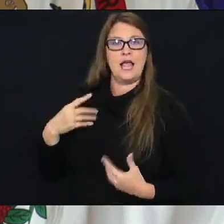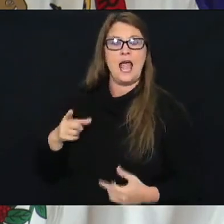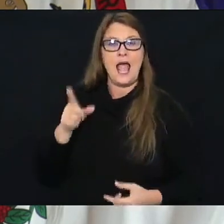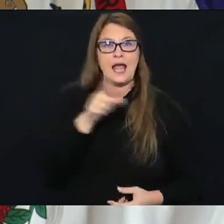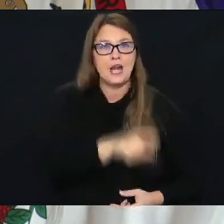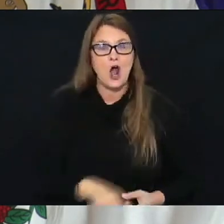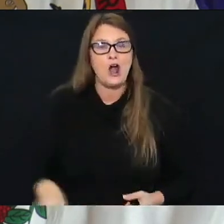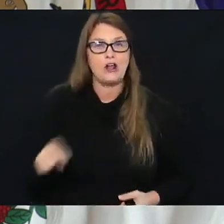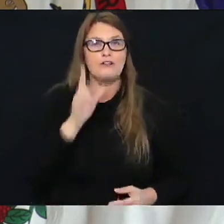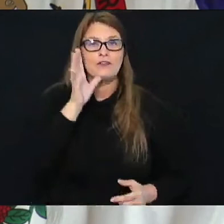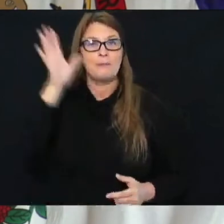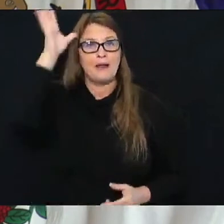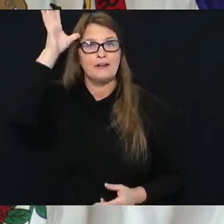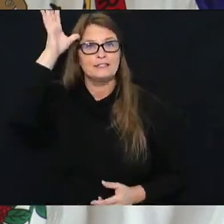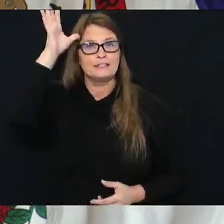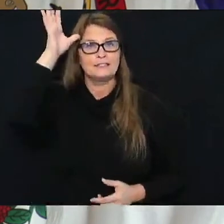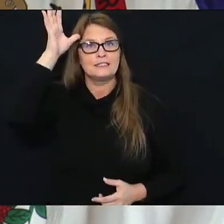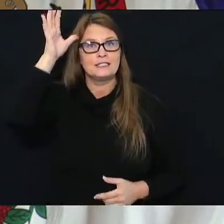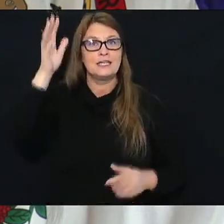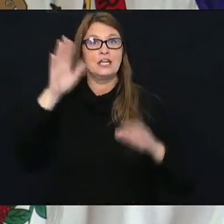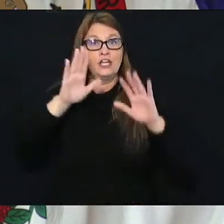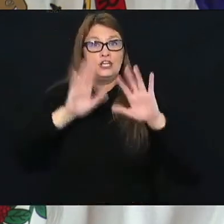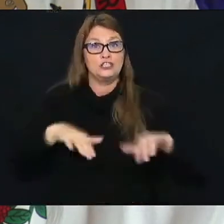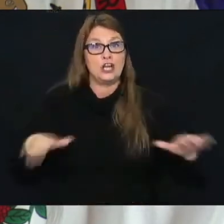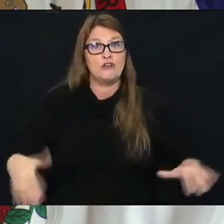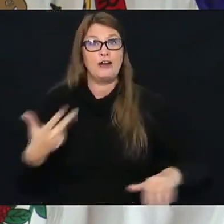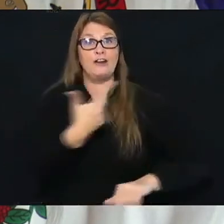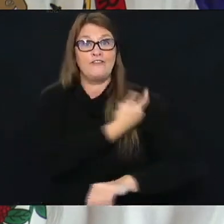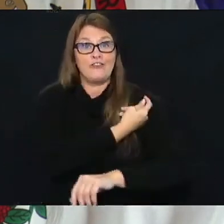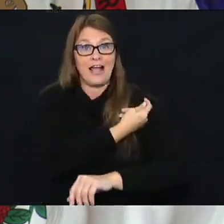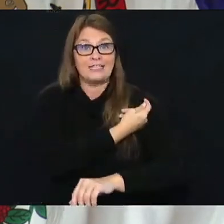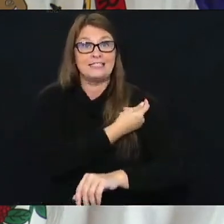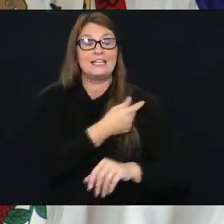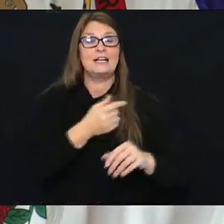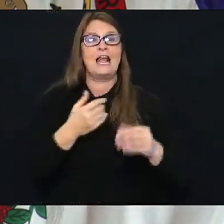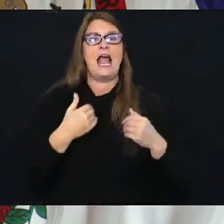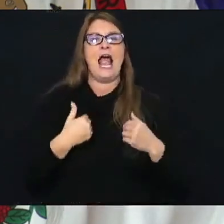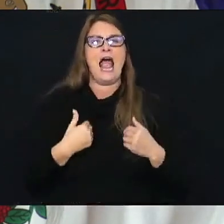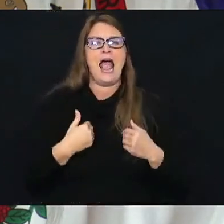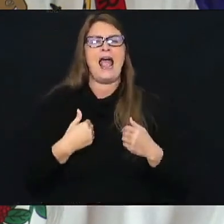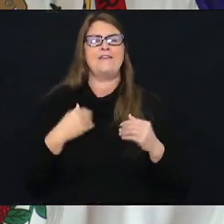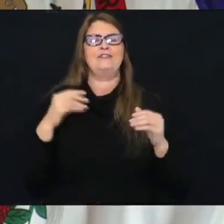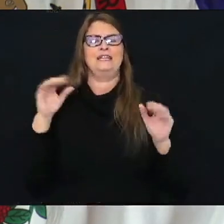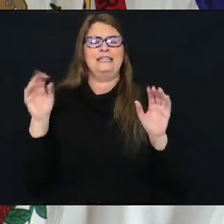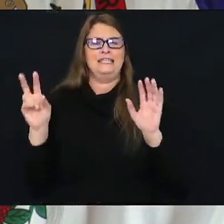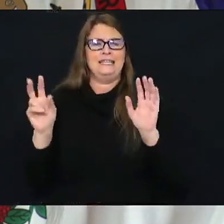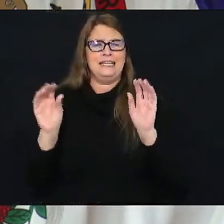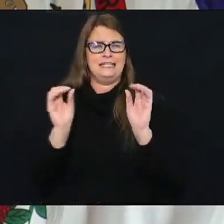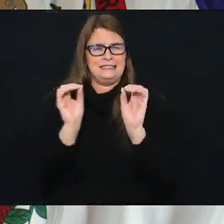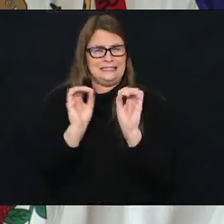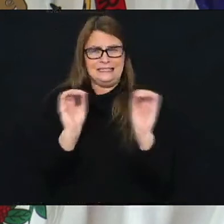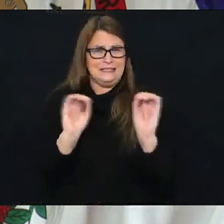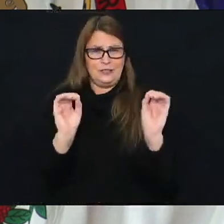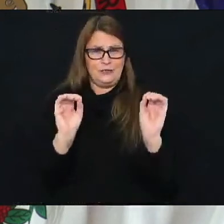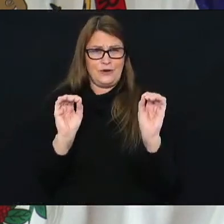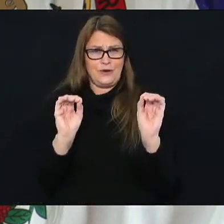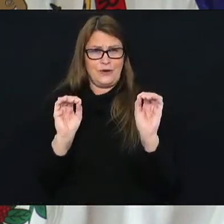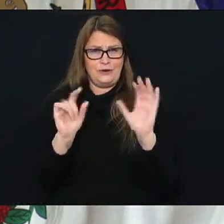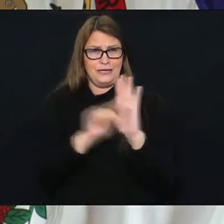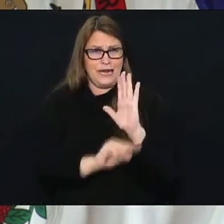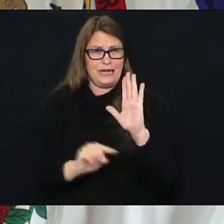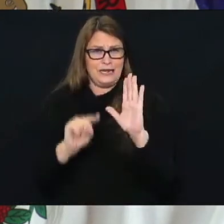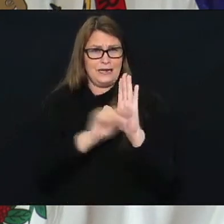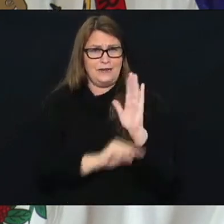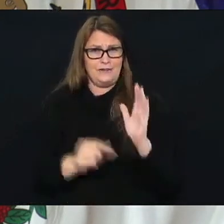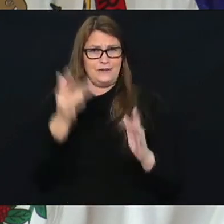of our parents, getting our kids vaccinated has a very, very minimal side